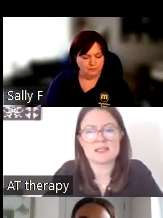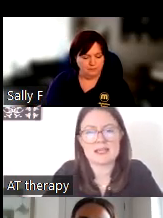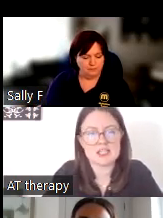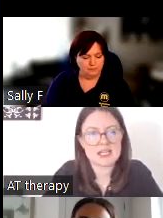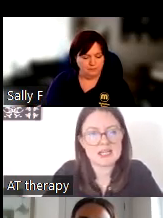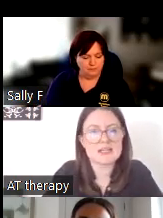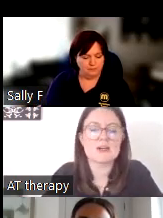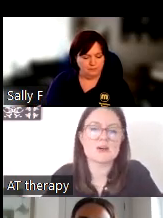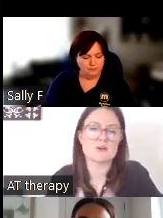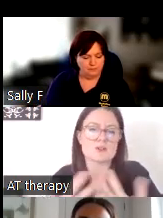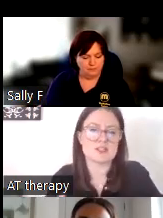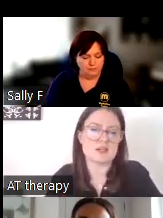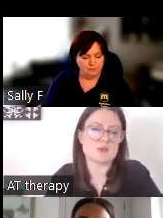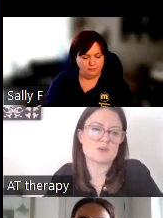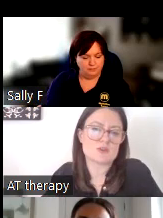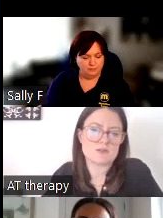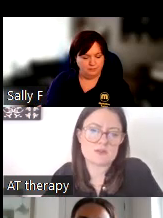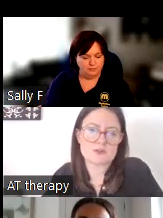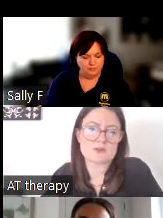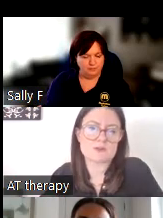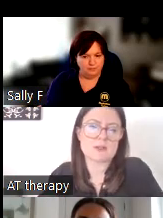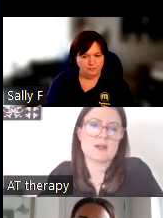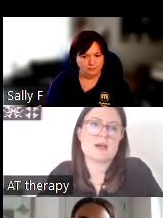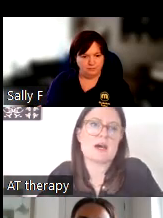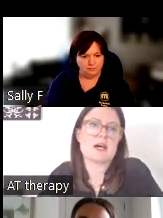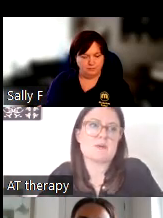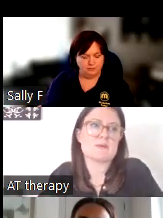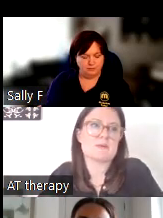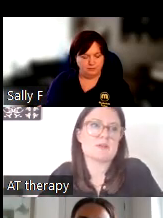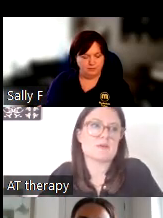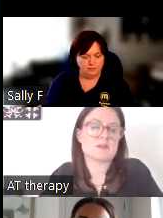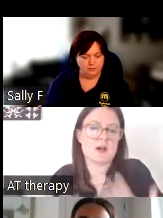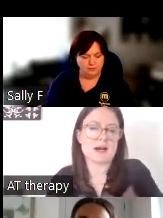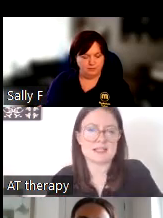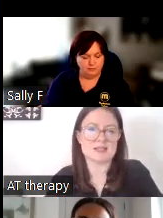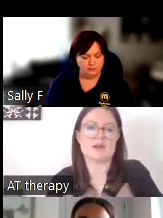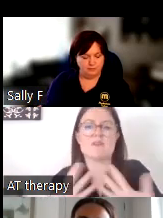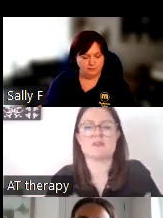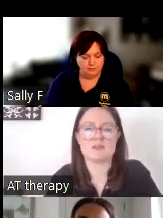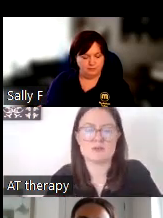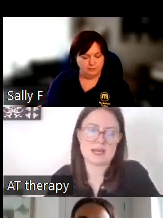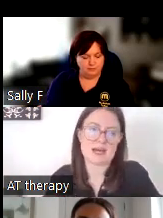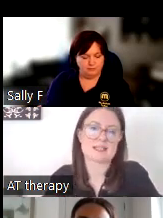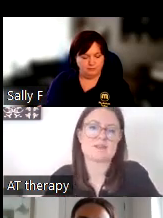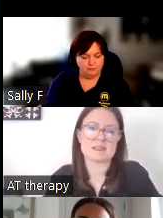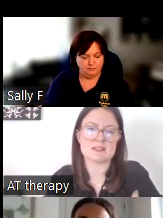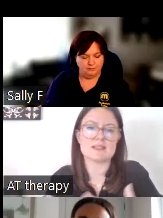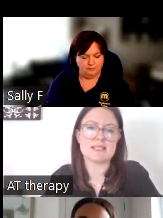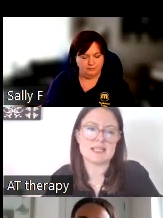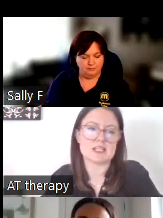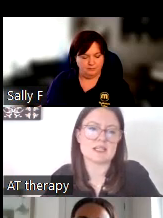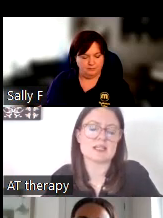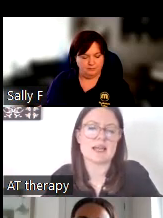like PSHE or just the general culture of the school. So it's proactive rather than reactive.